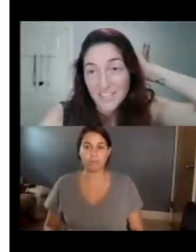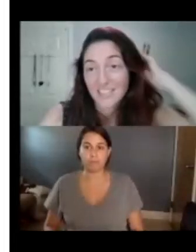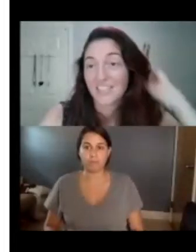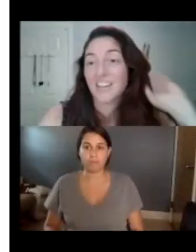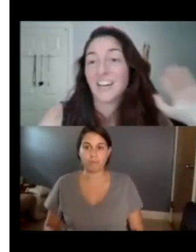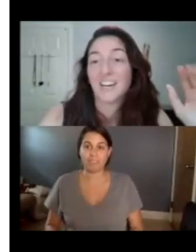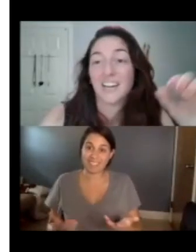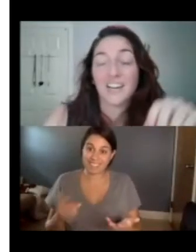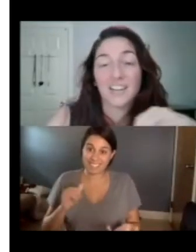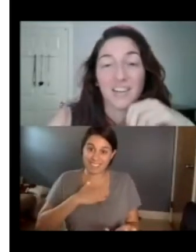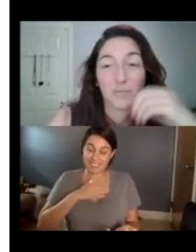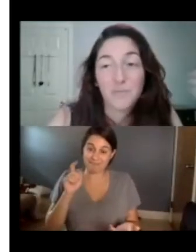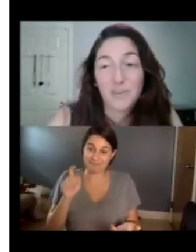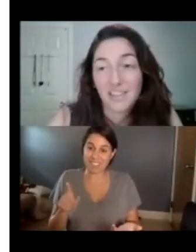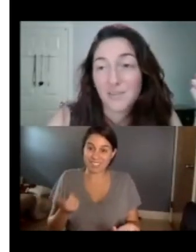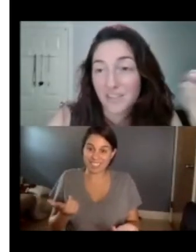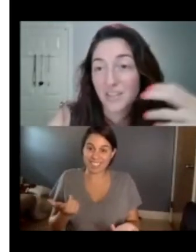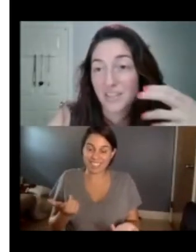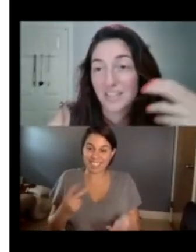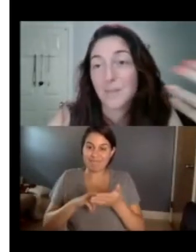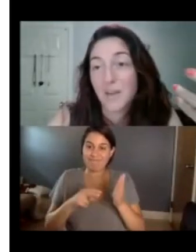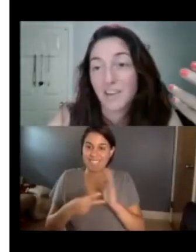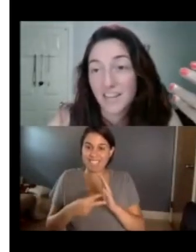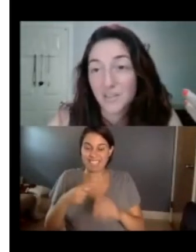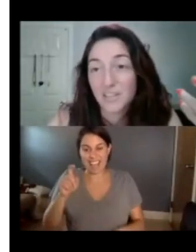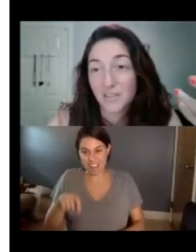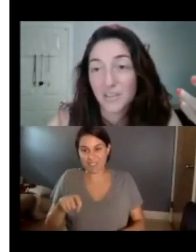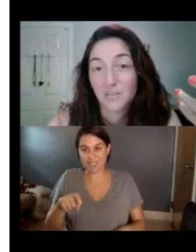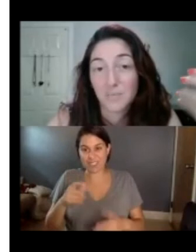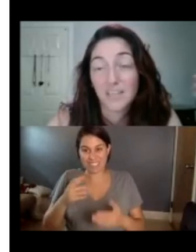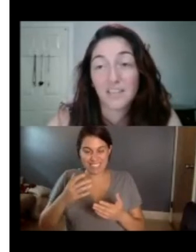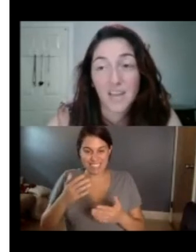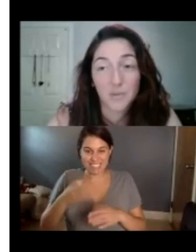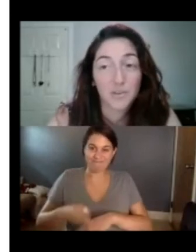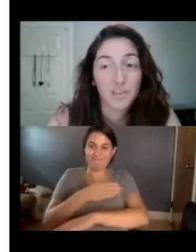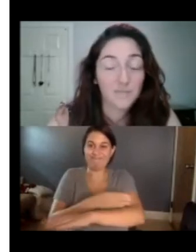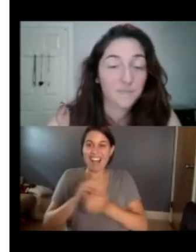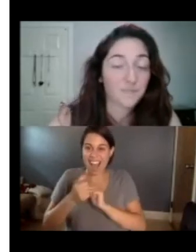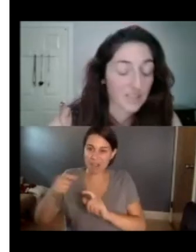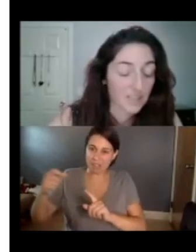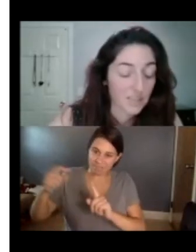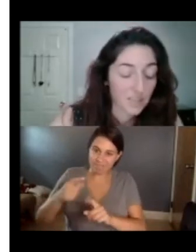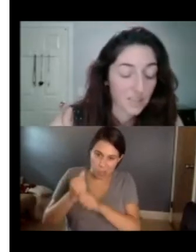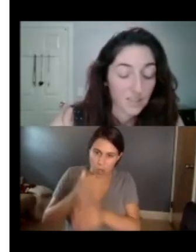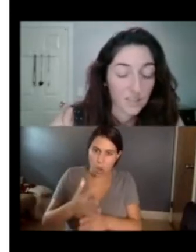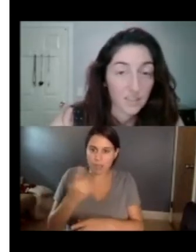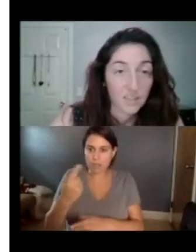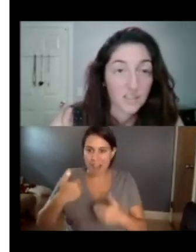my questions, a primary thing we have to do is get better at inducing lucid dreams in the laboratory.